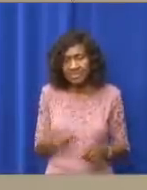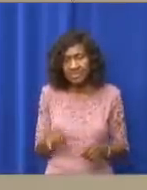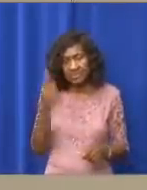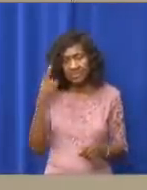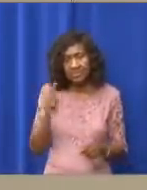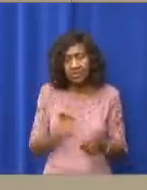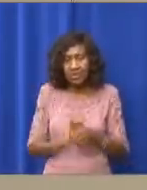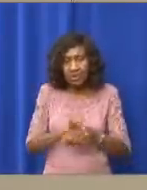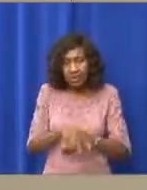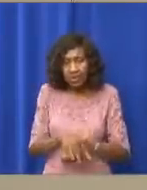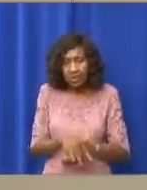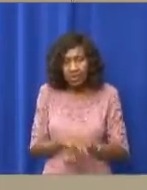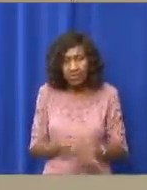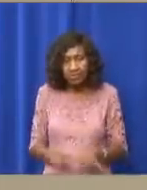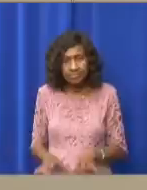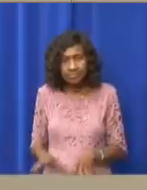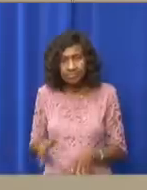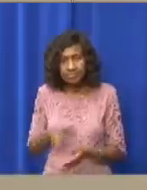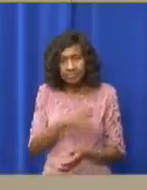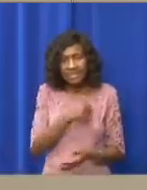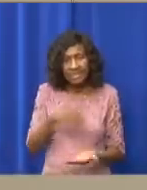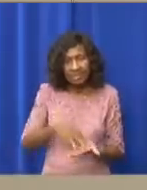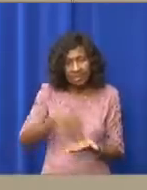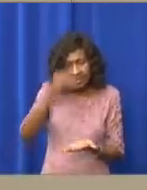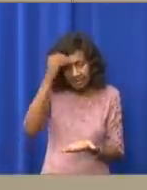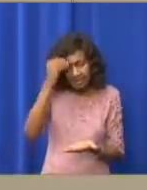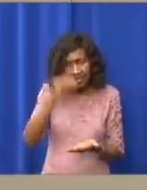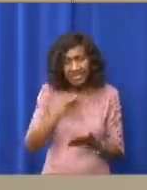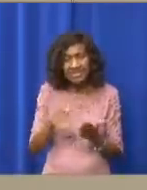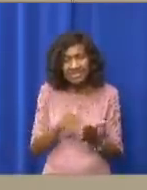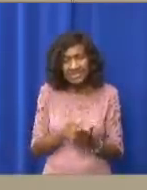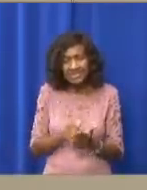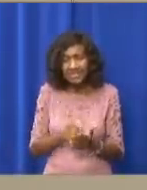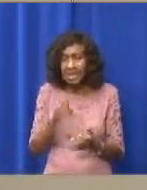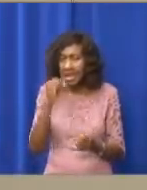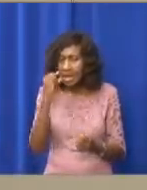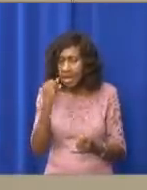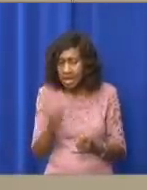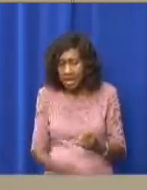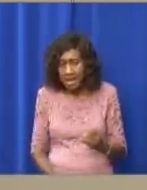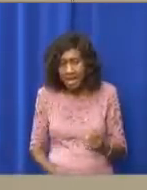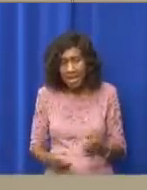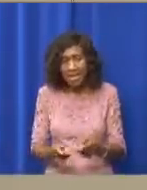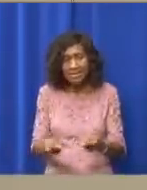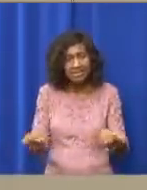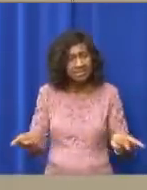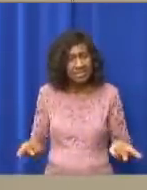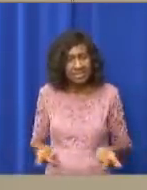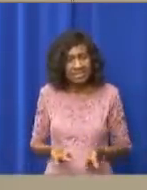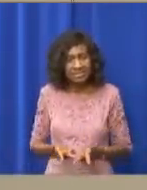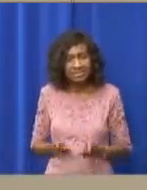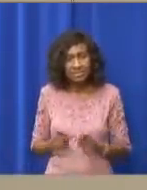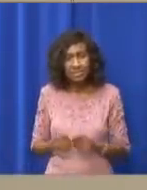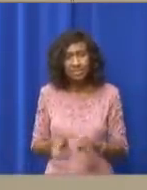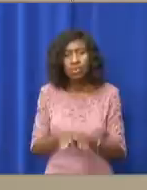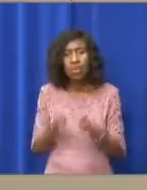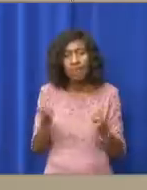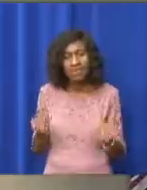centers. Again, those will be among the last things that are released from restriction.